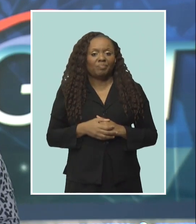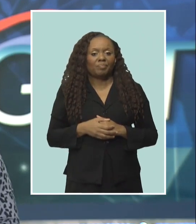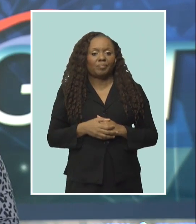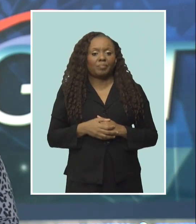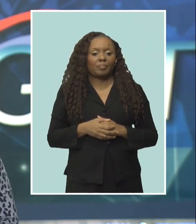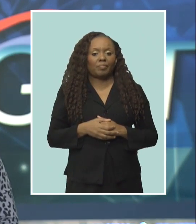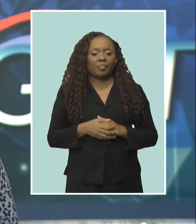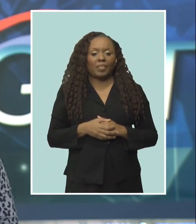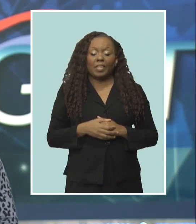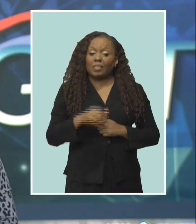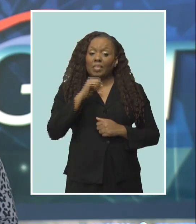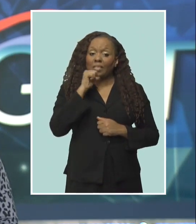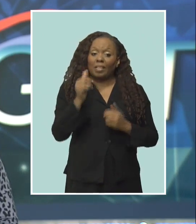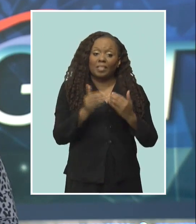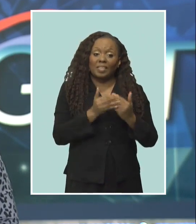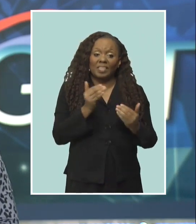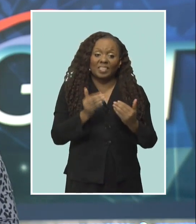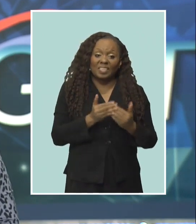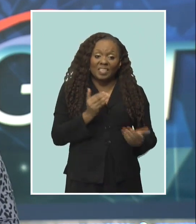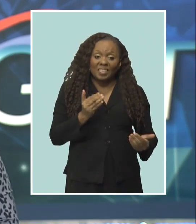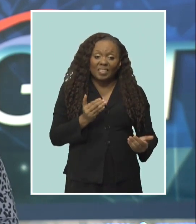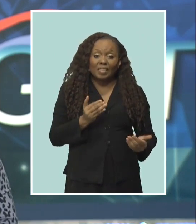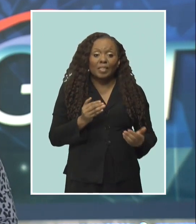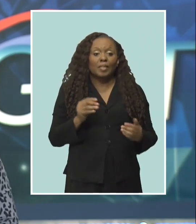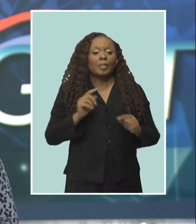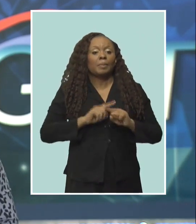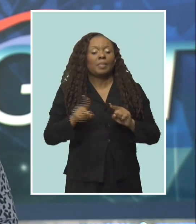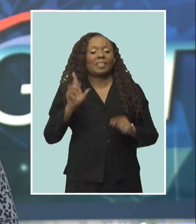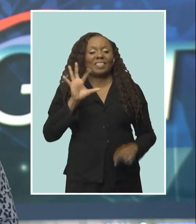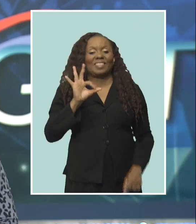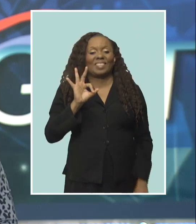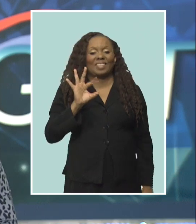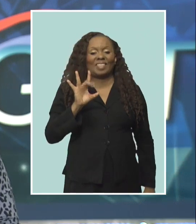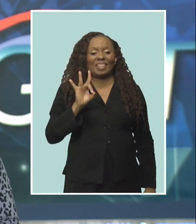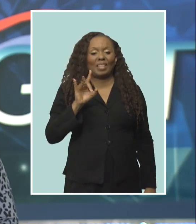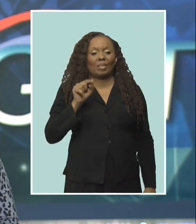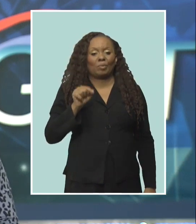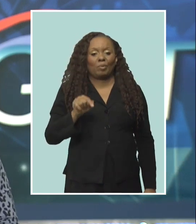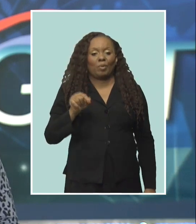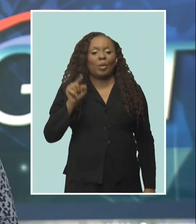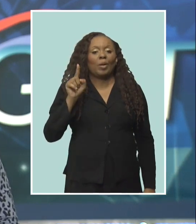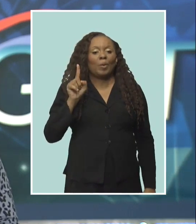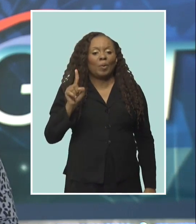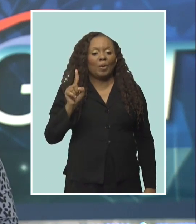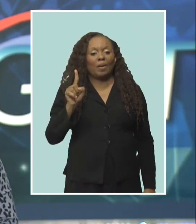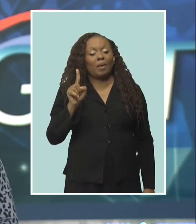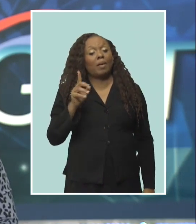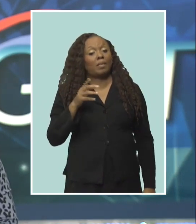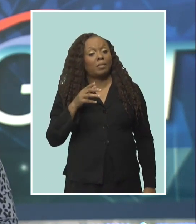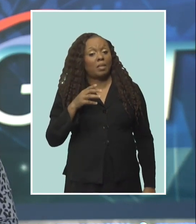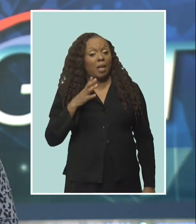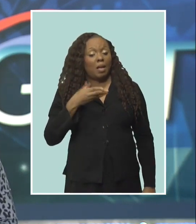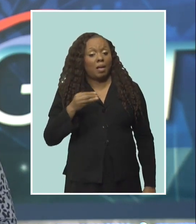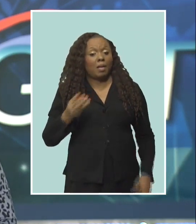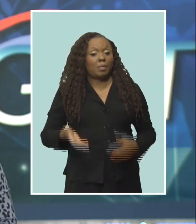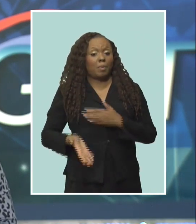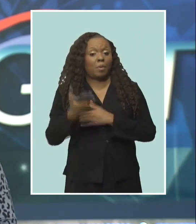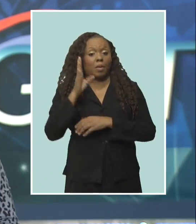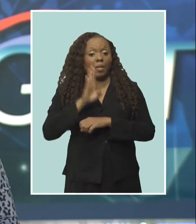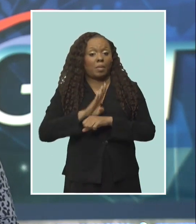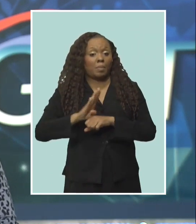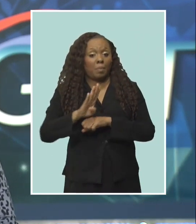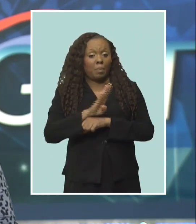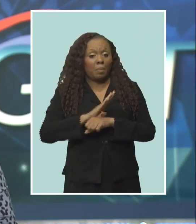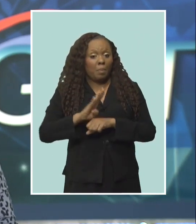was no easy feat for the judging panel after an overwhelming response to the 98.1 The One and Morning